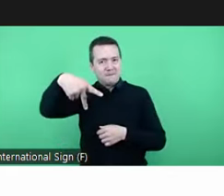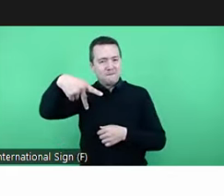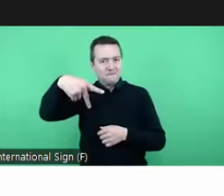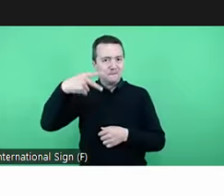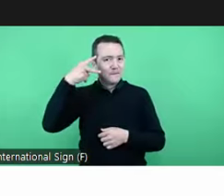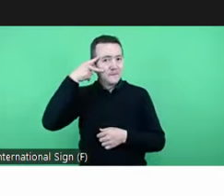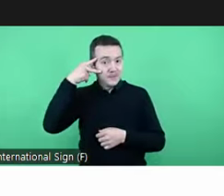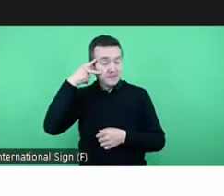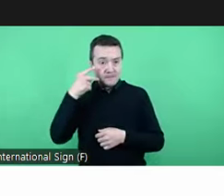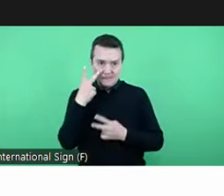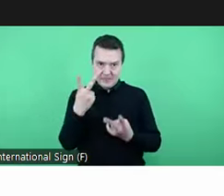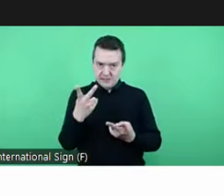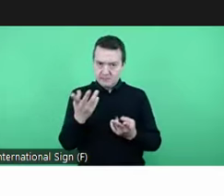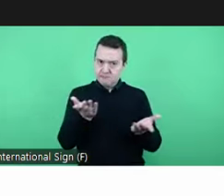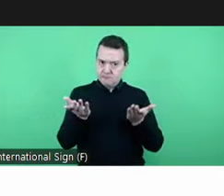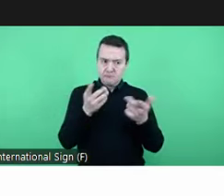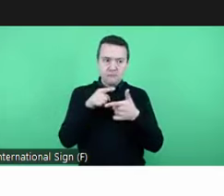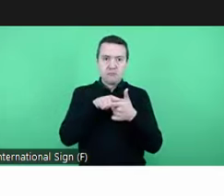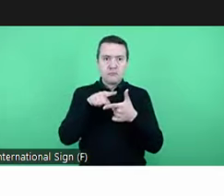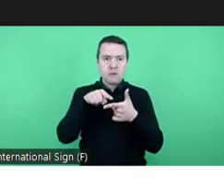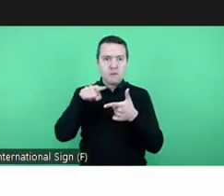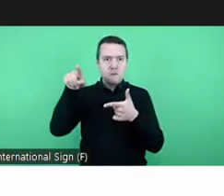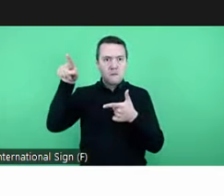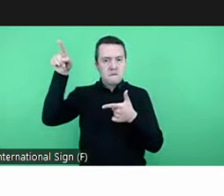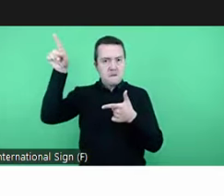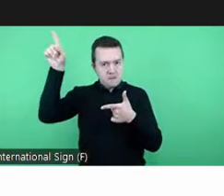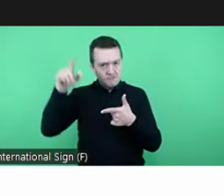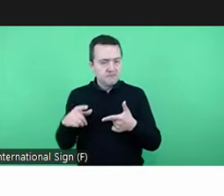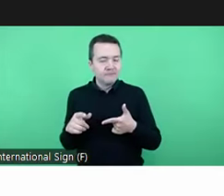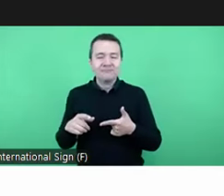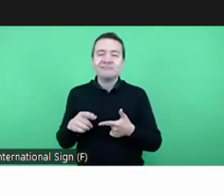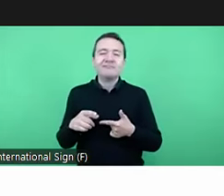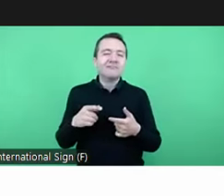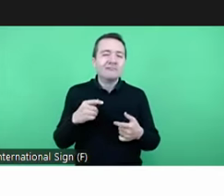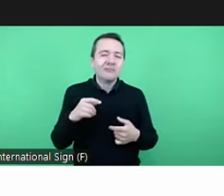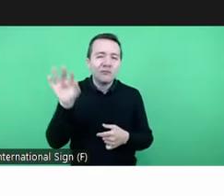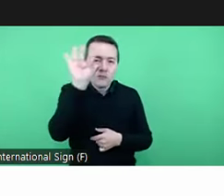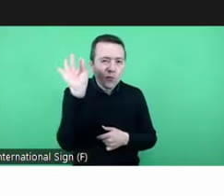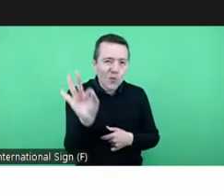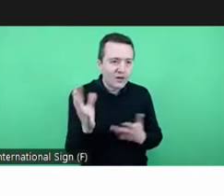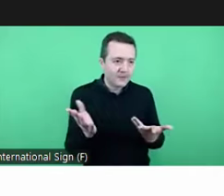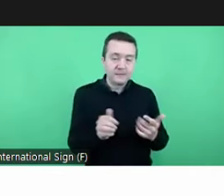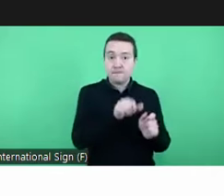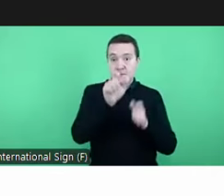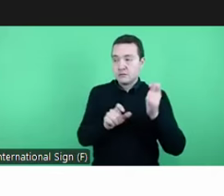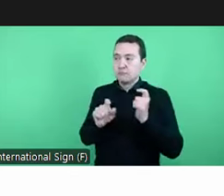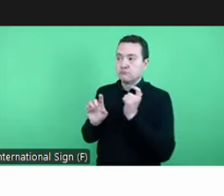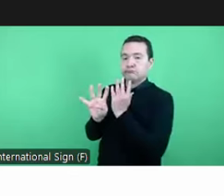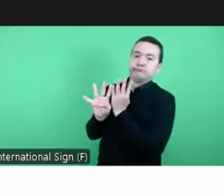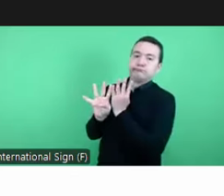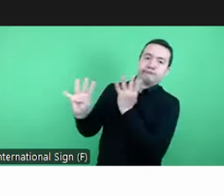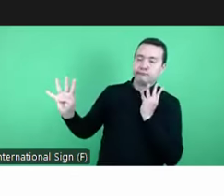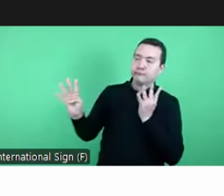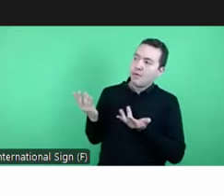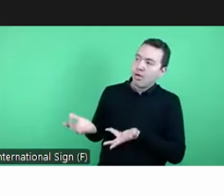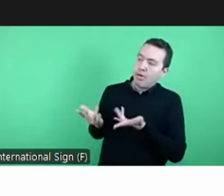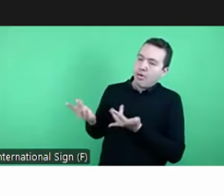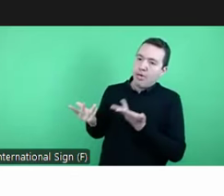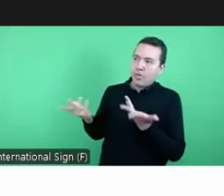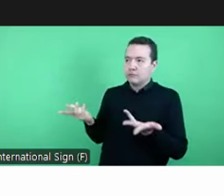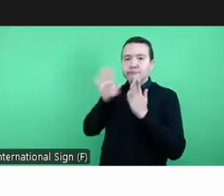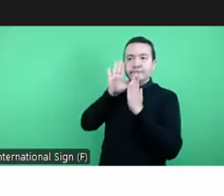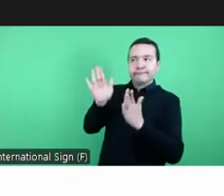to what we were la discussing agenda y los before, tiempos de espera, the agenda and ¿no? waiting Cuando times. los tiempos de espera en la cobertura de When regular waiting son times elevados, in